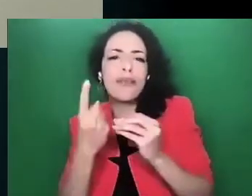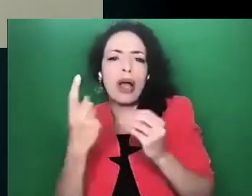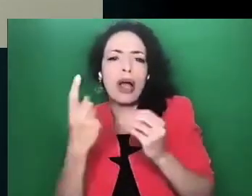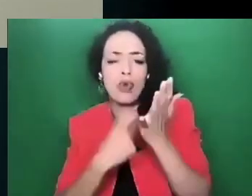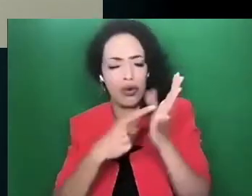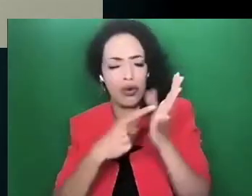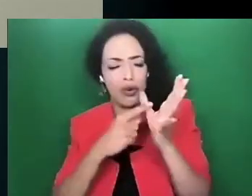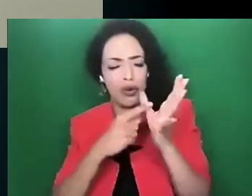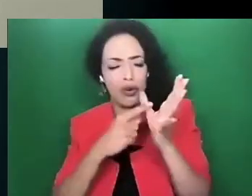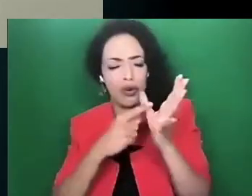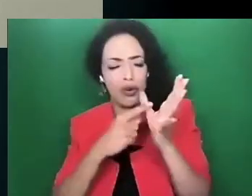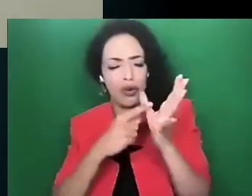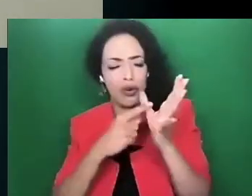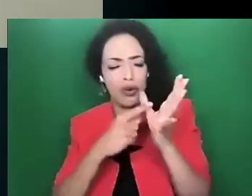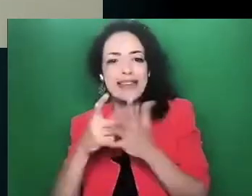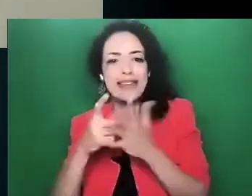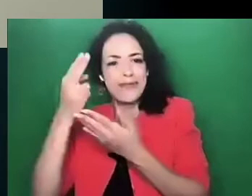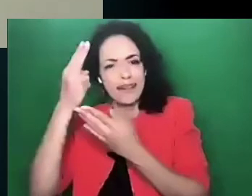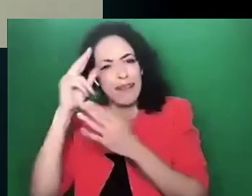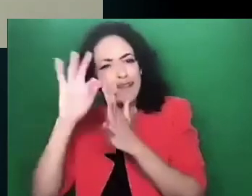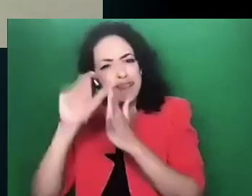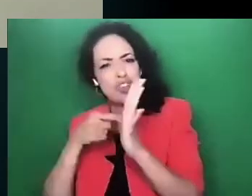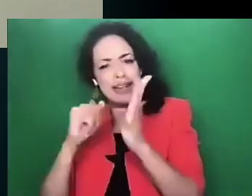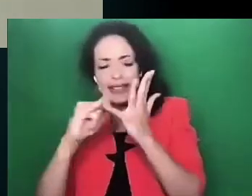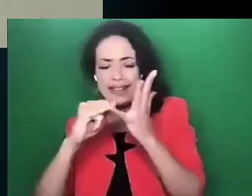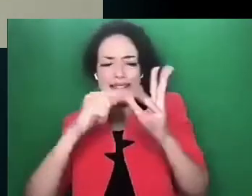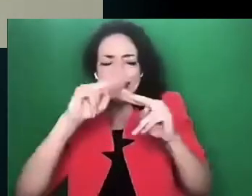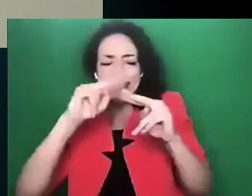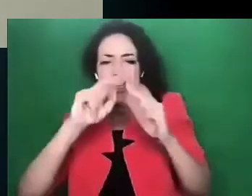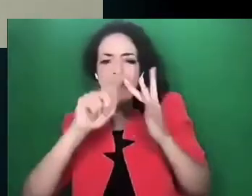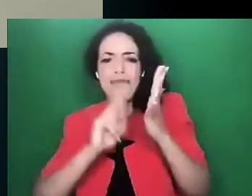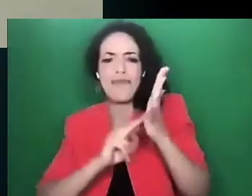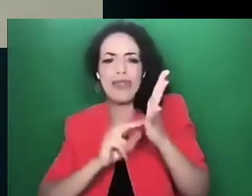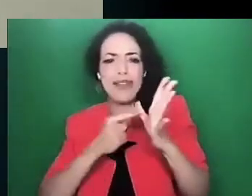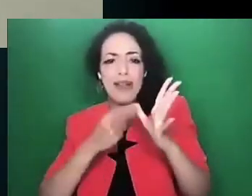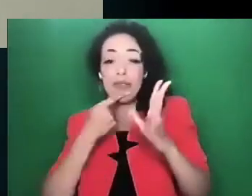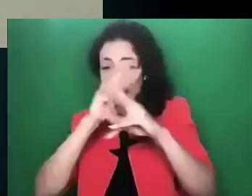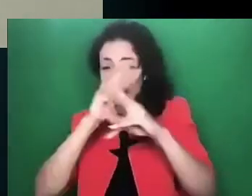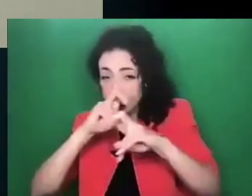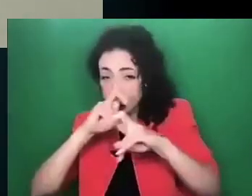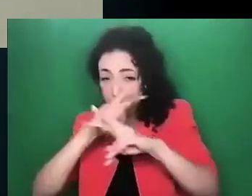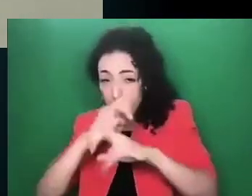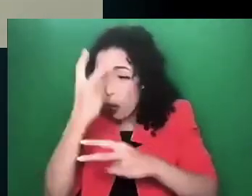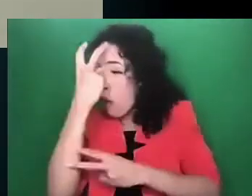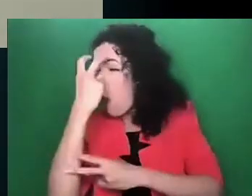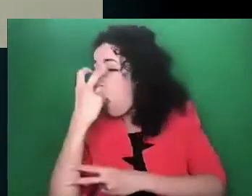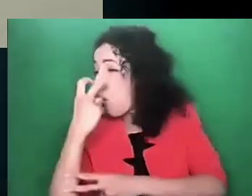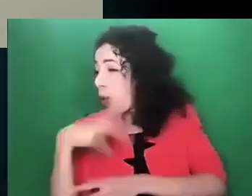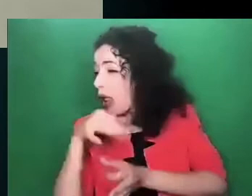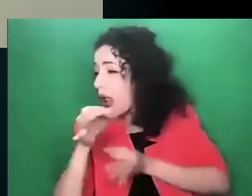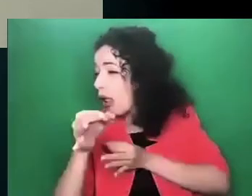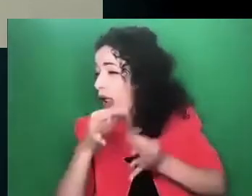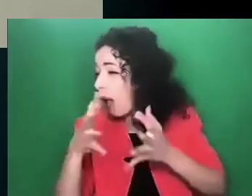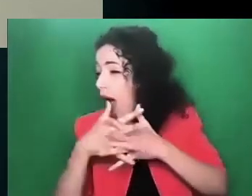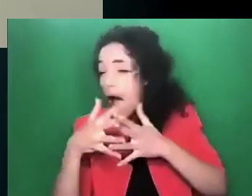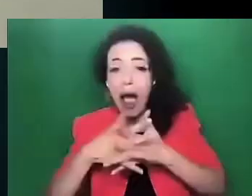itself. And this is exploring ancient techniques of Mesopotamian boat building and their